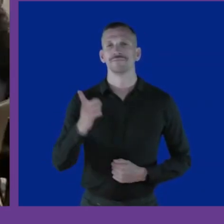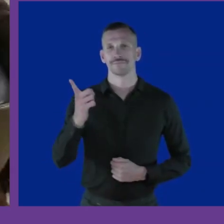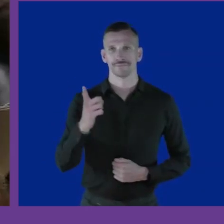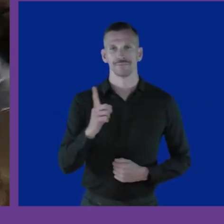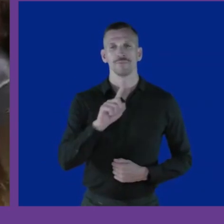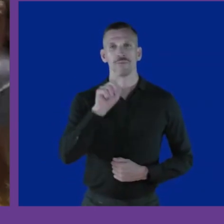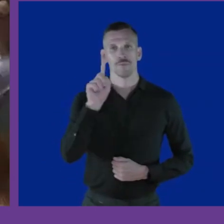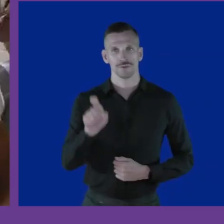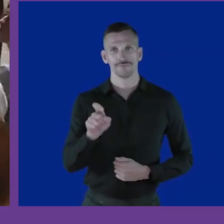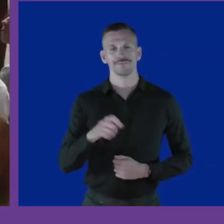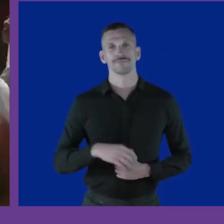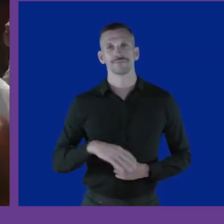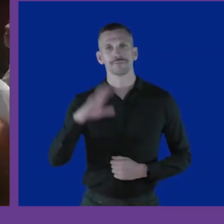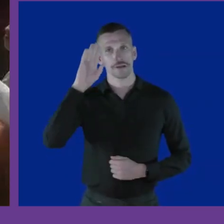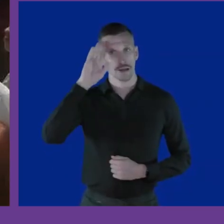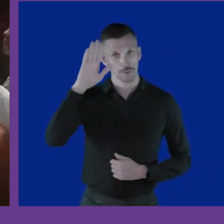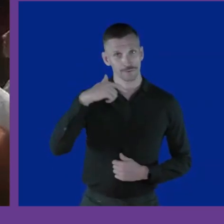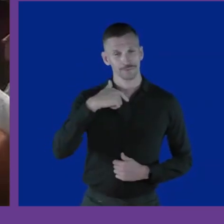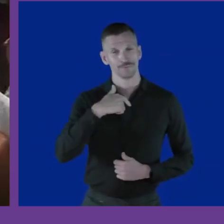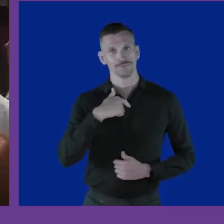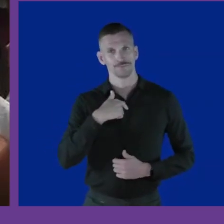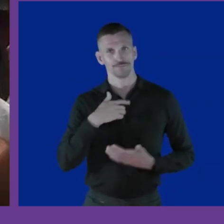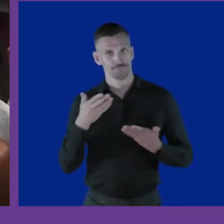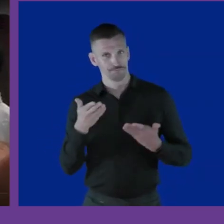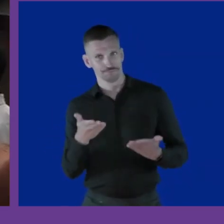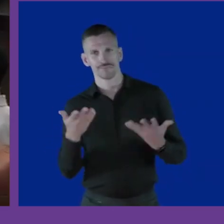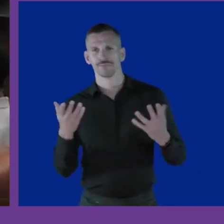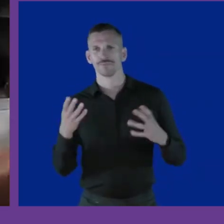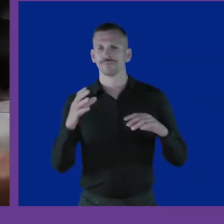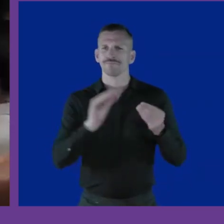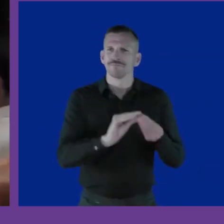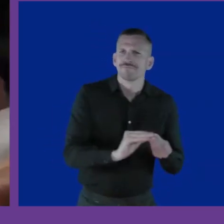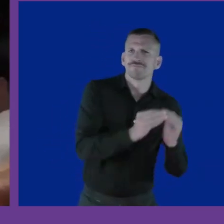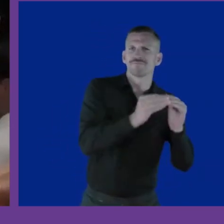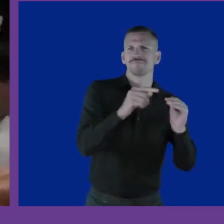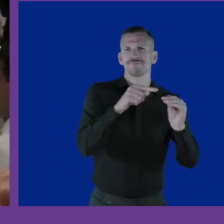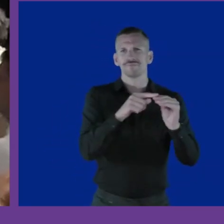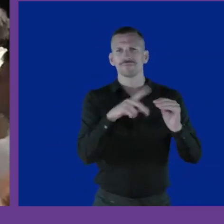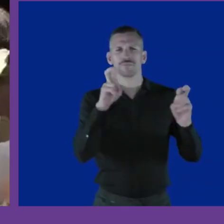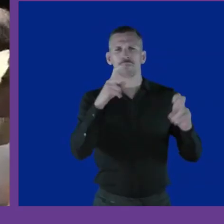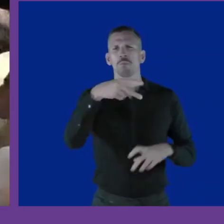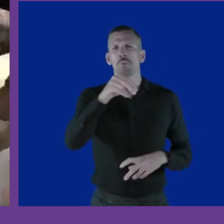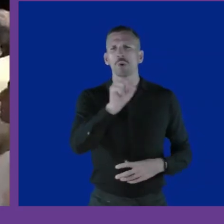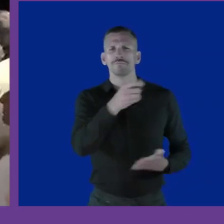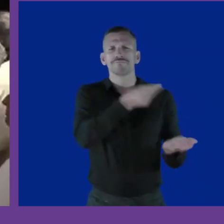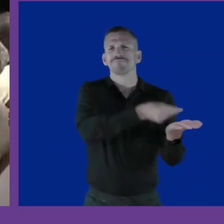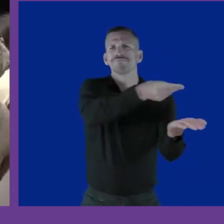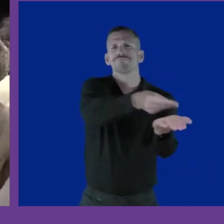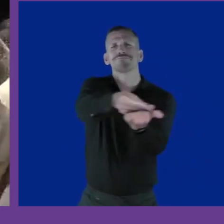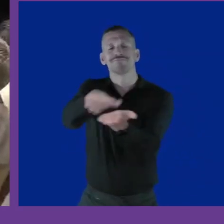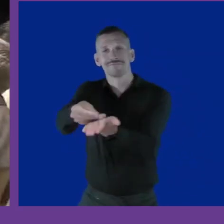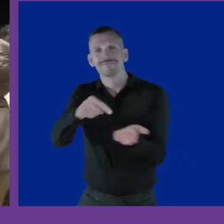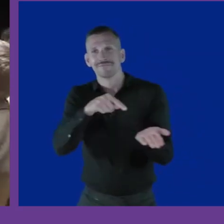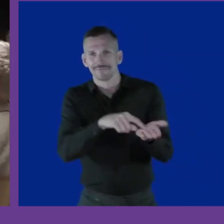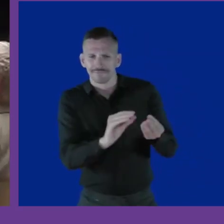Hello, Hugh O'Donnell representing Ingenico. We're a terminal manufacturer. And from EAA coming into force, we